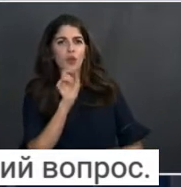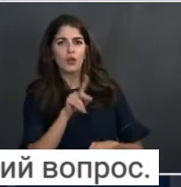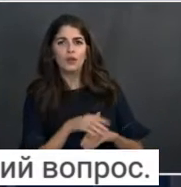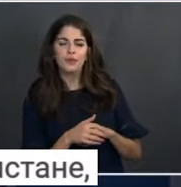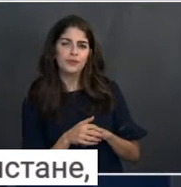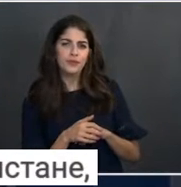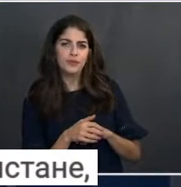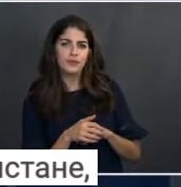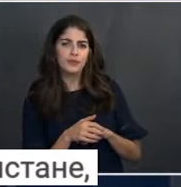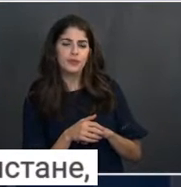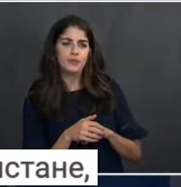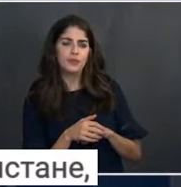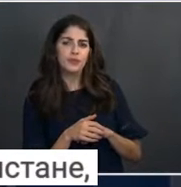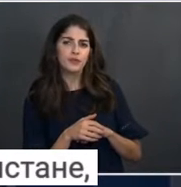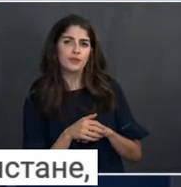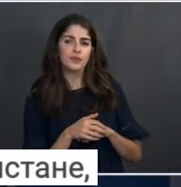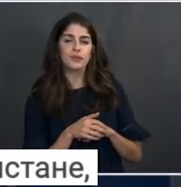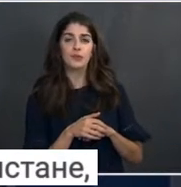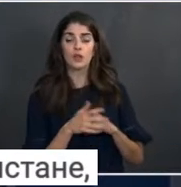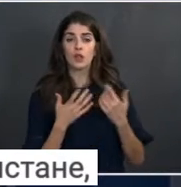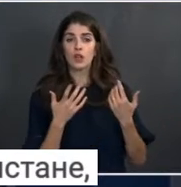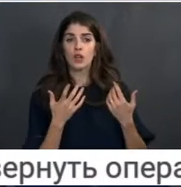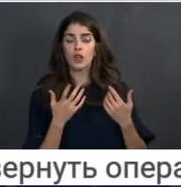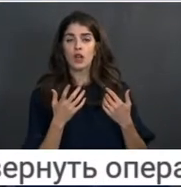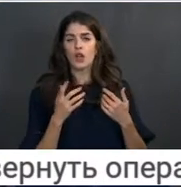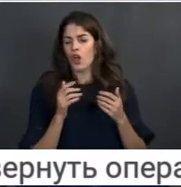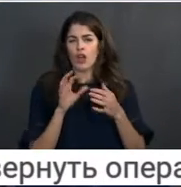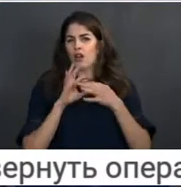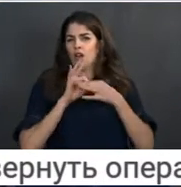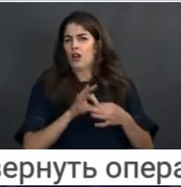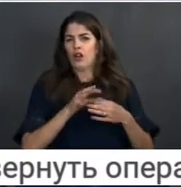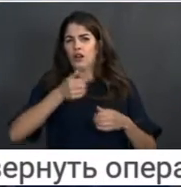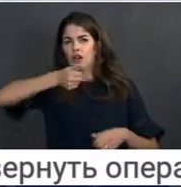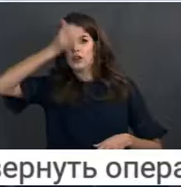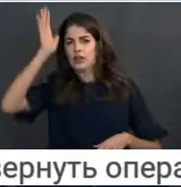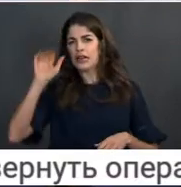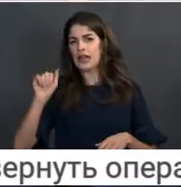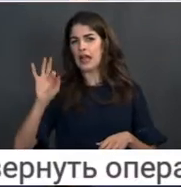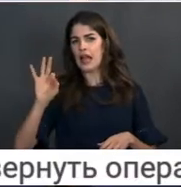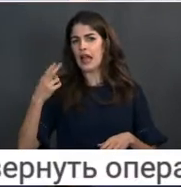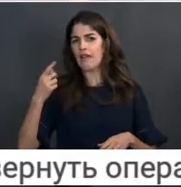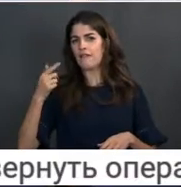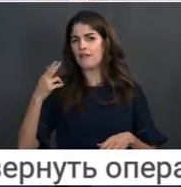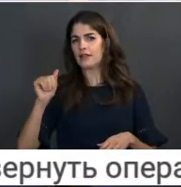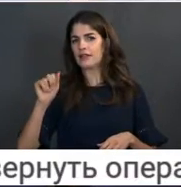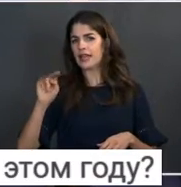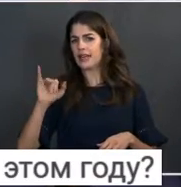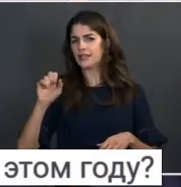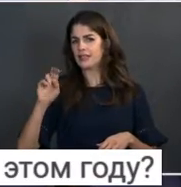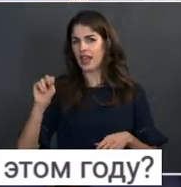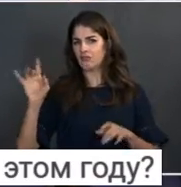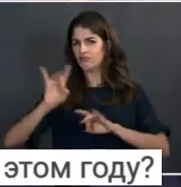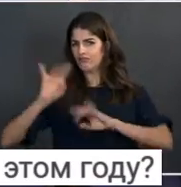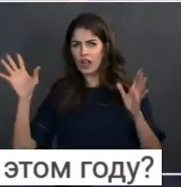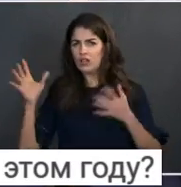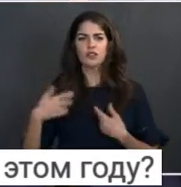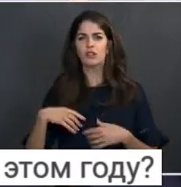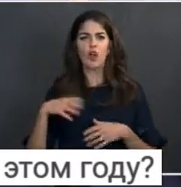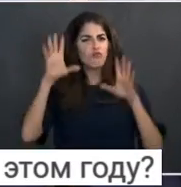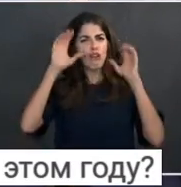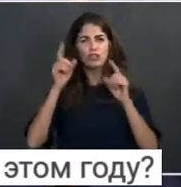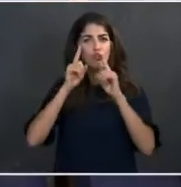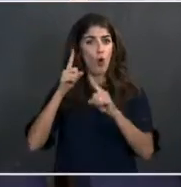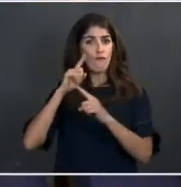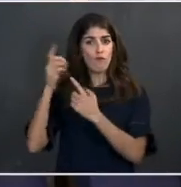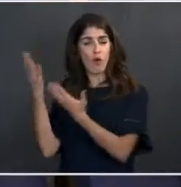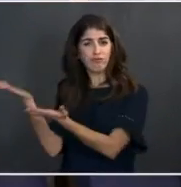going. With violence surging in Afghanistan, is the president still committed to winding down operations there and bringing troops home this year?